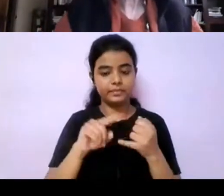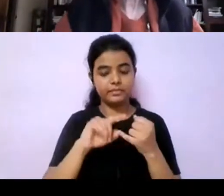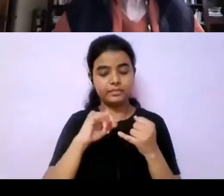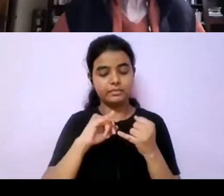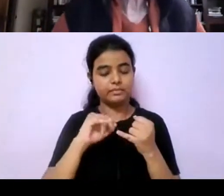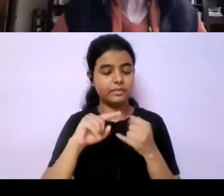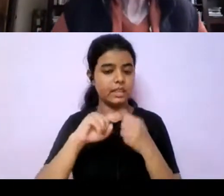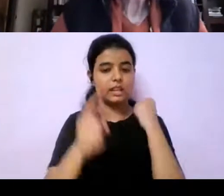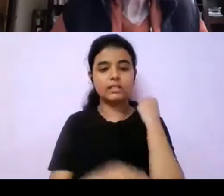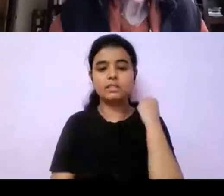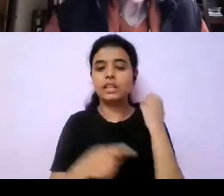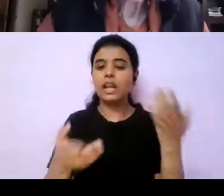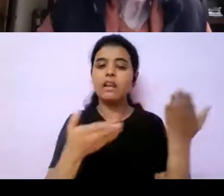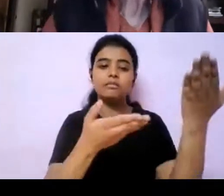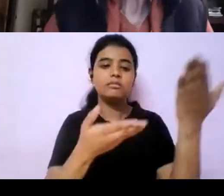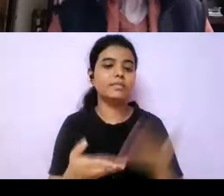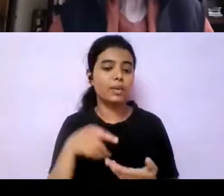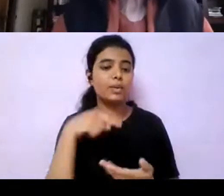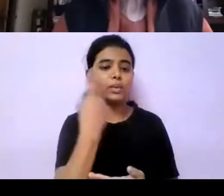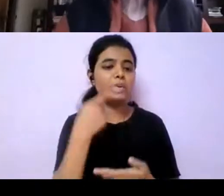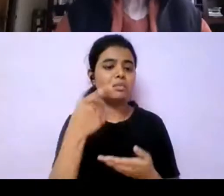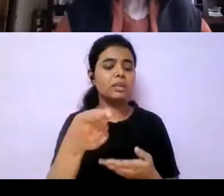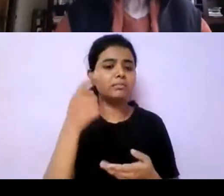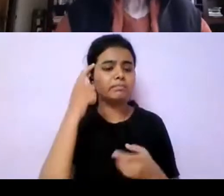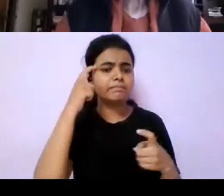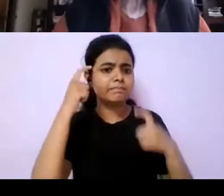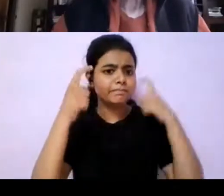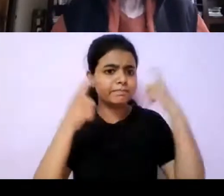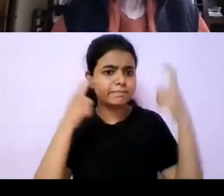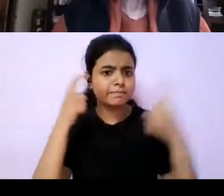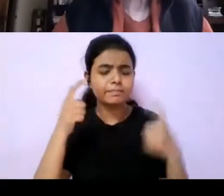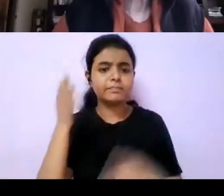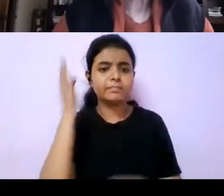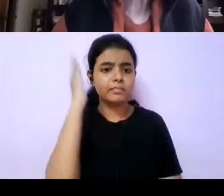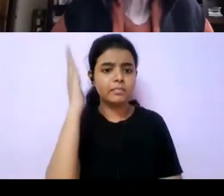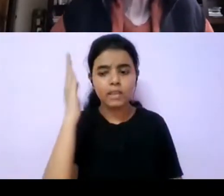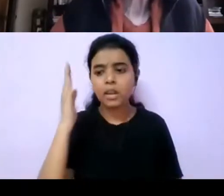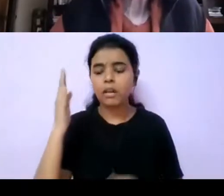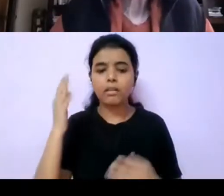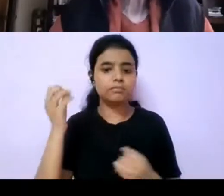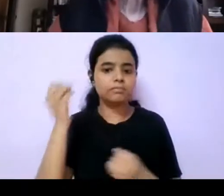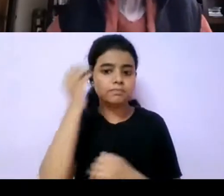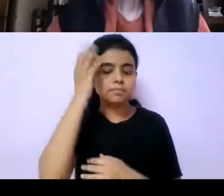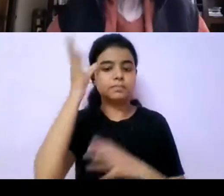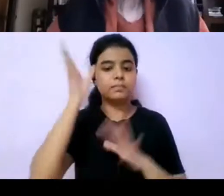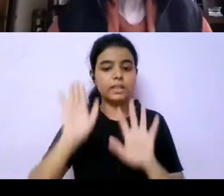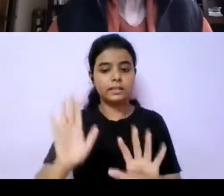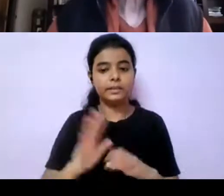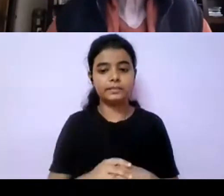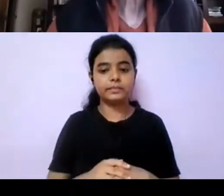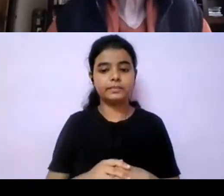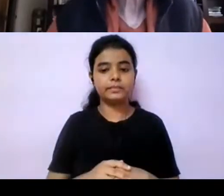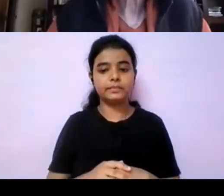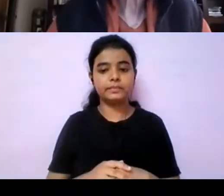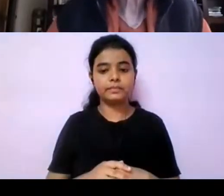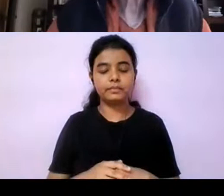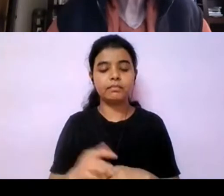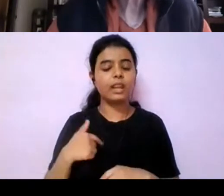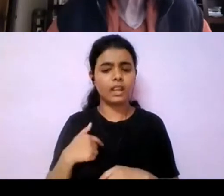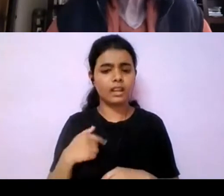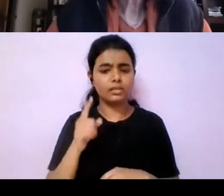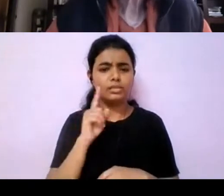very engrossing and thought-provoking session. I'm sure that this will be